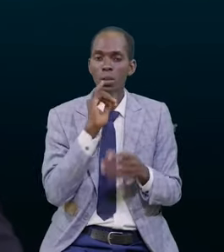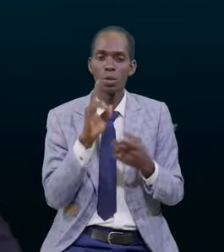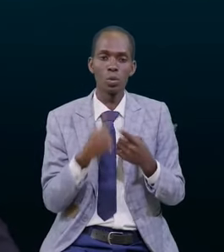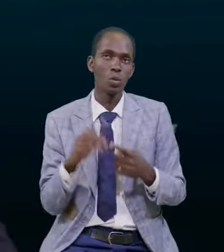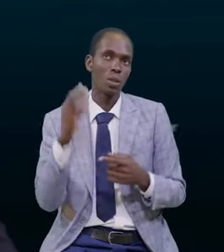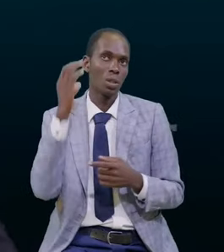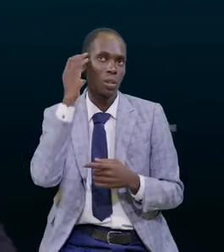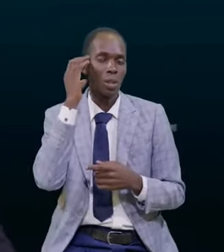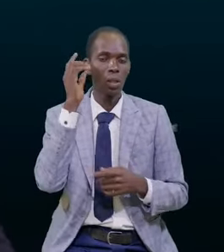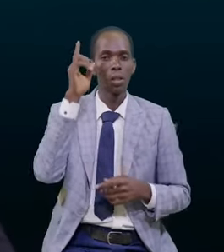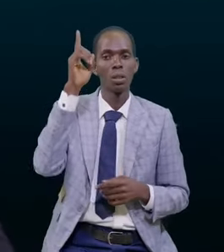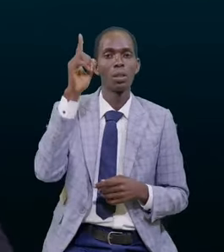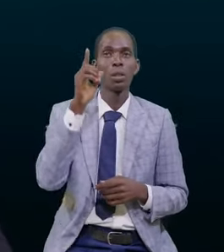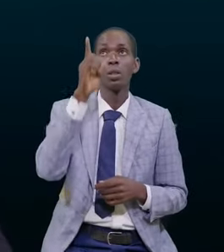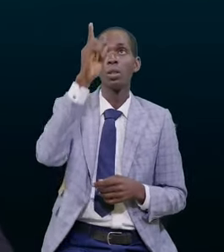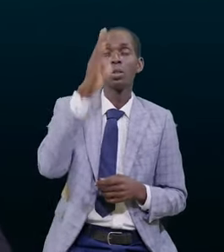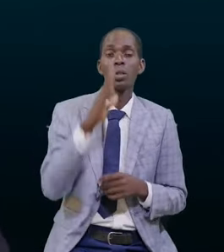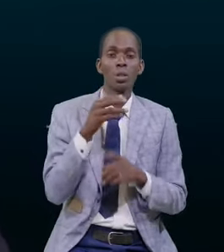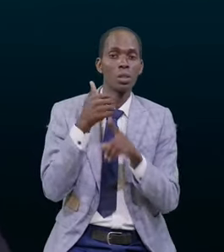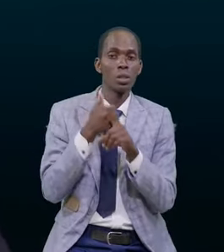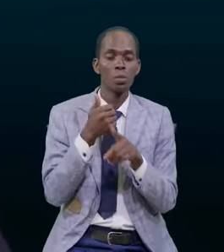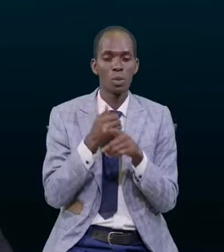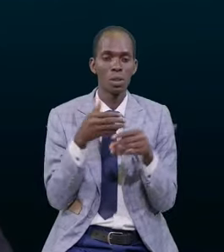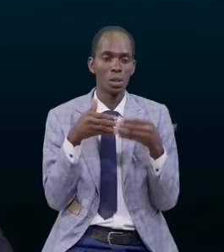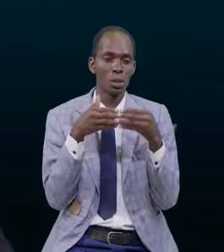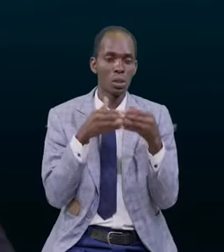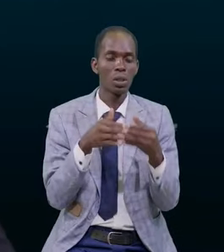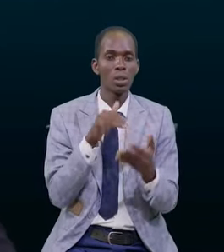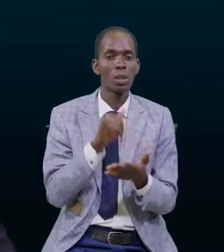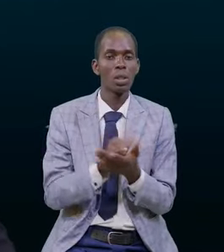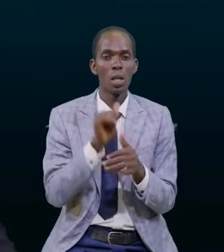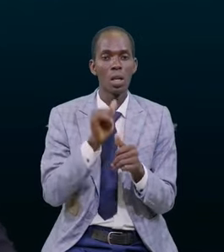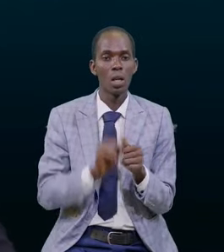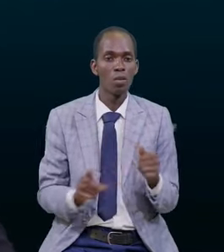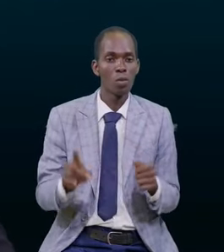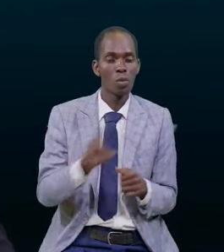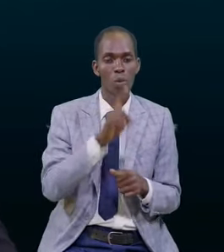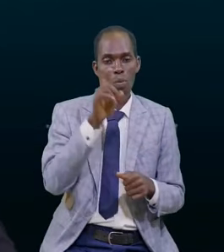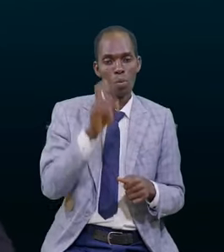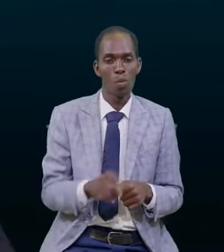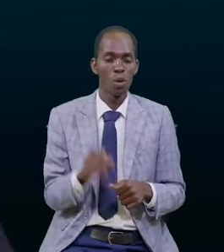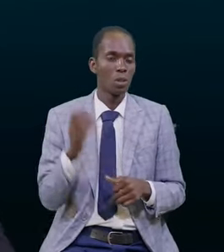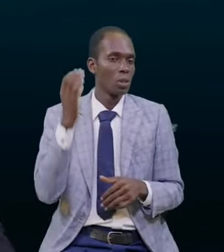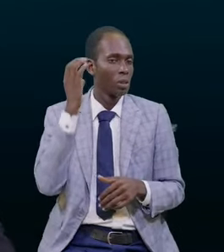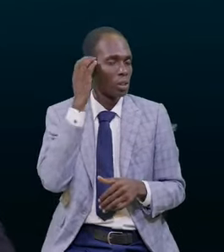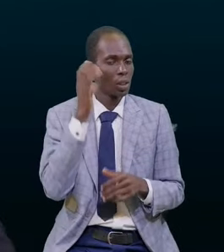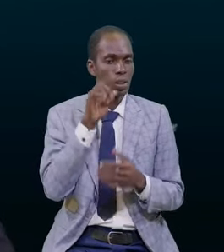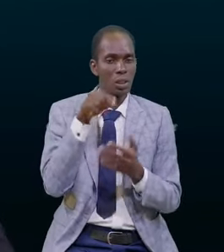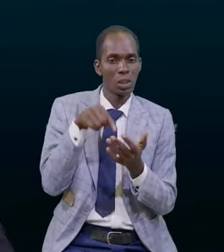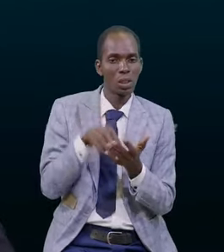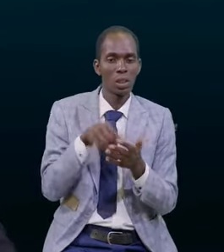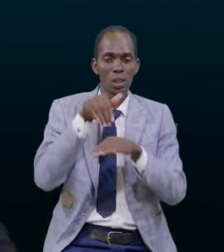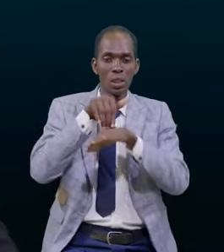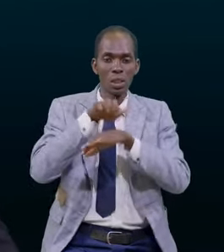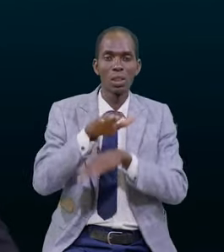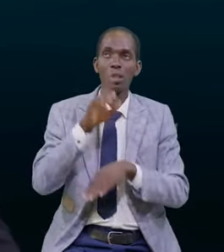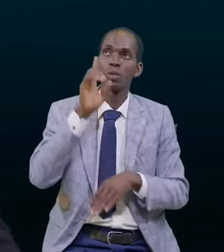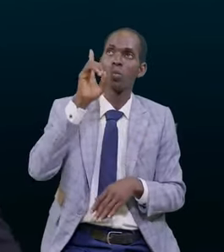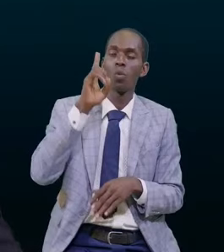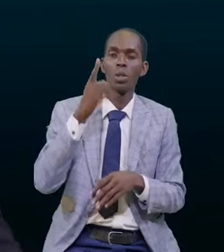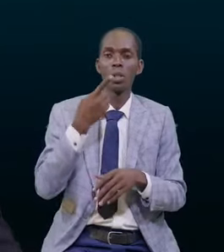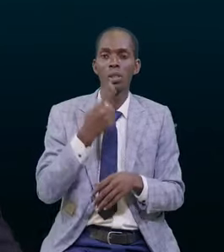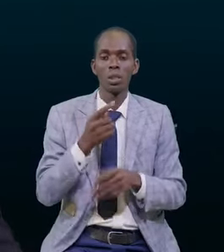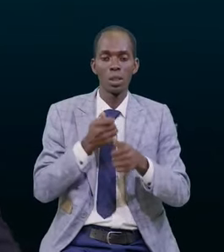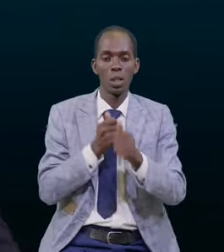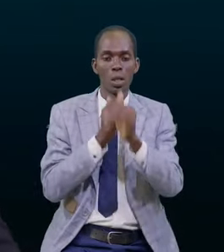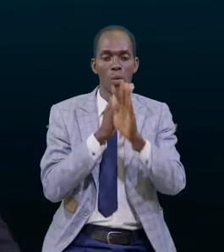him God himself directed that everyone should listen to this sent one to this Apostle of our profession look